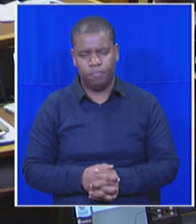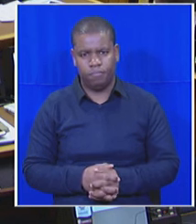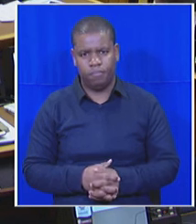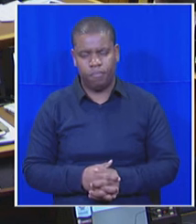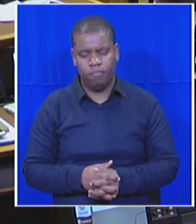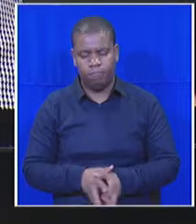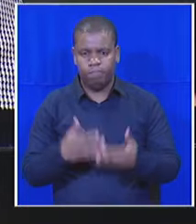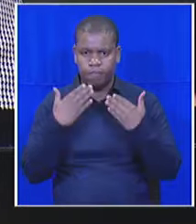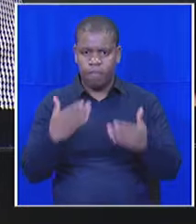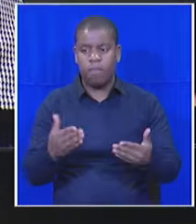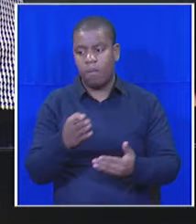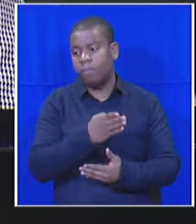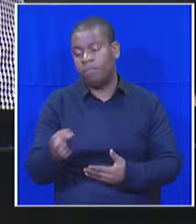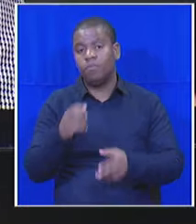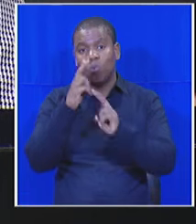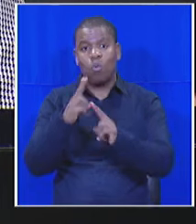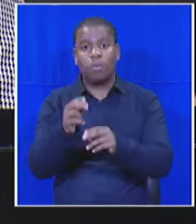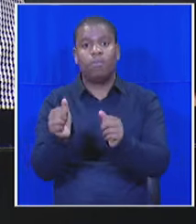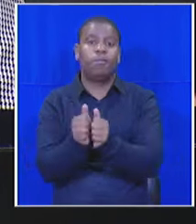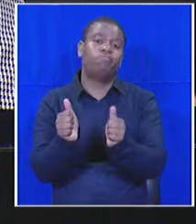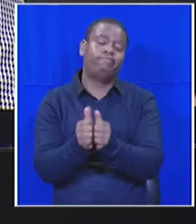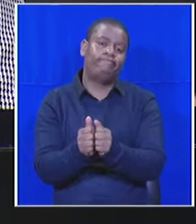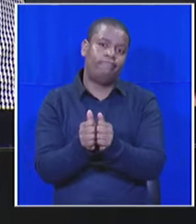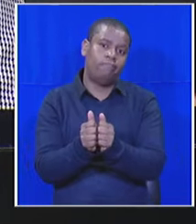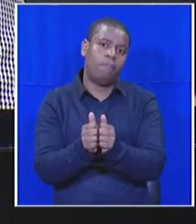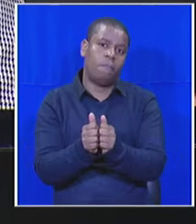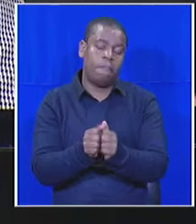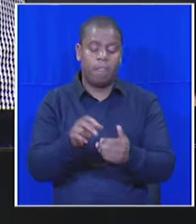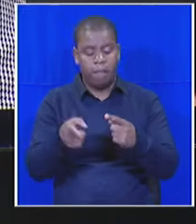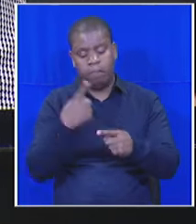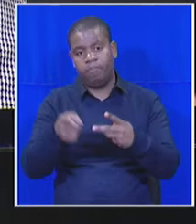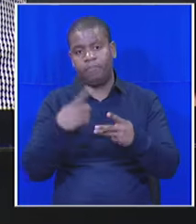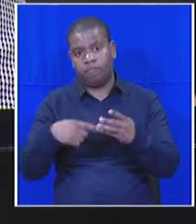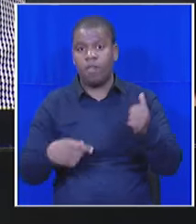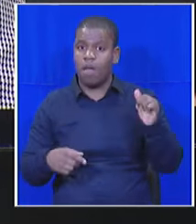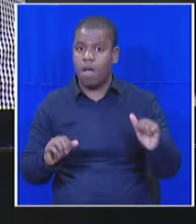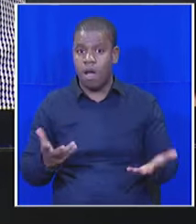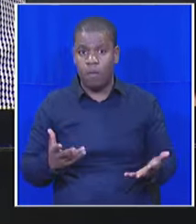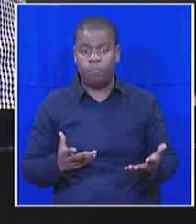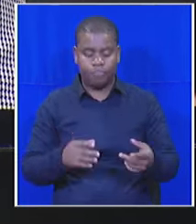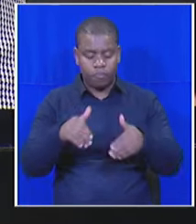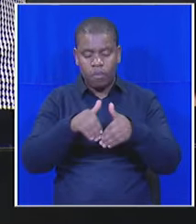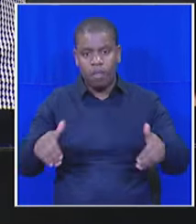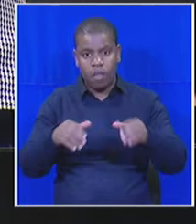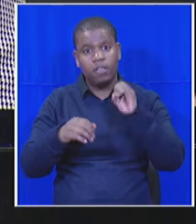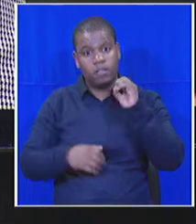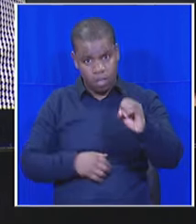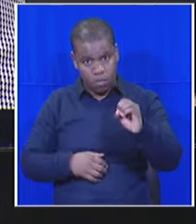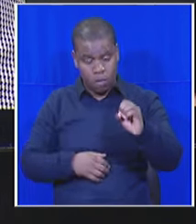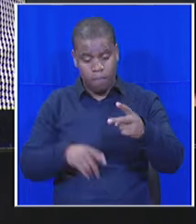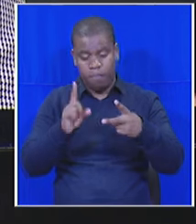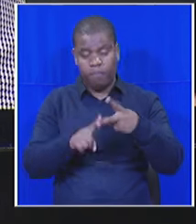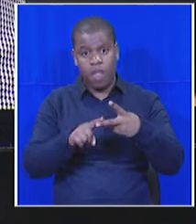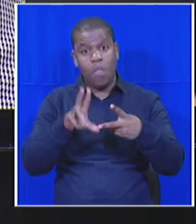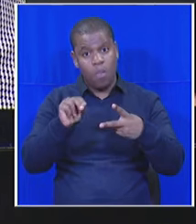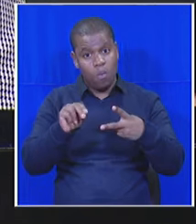Thank you, honorable members. The results are as follows: abstain 0, no